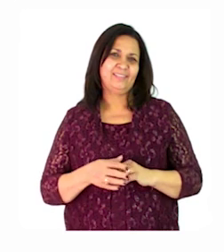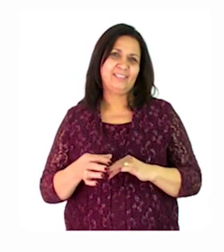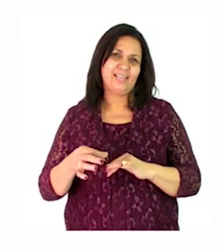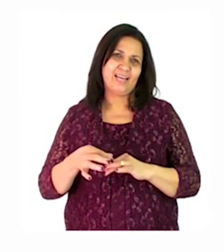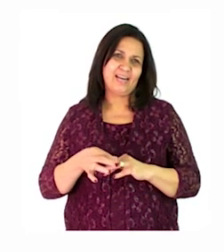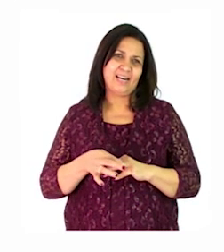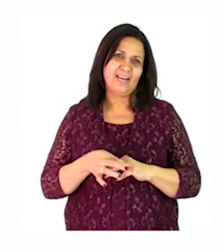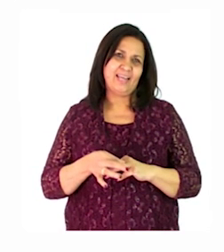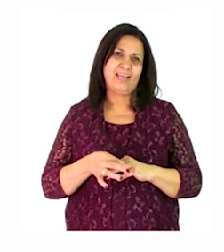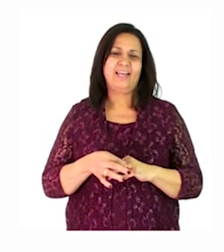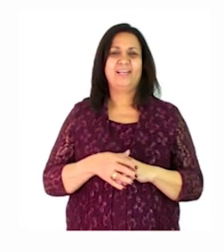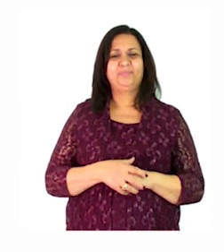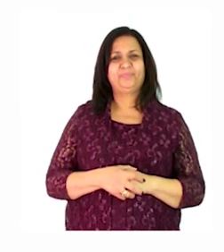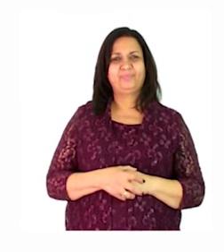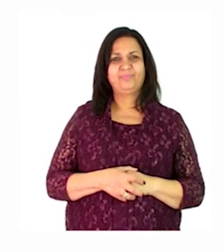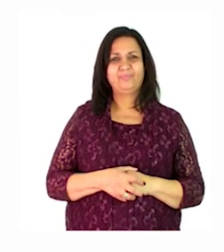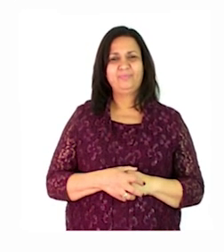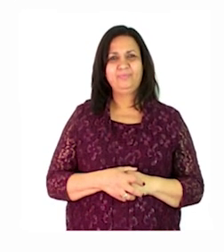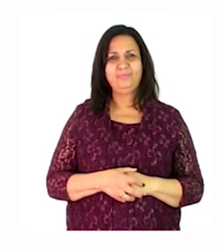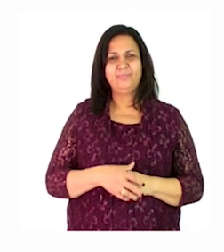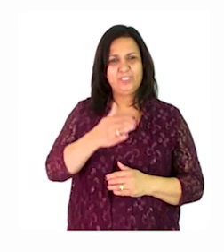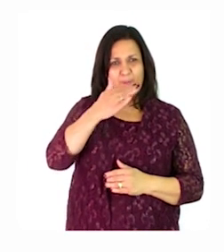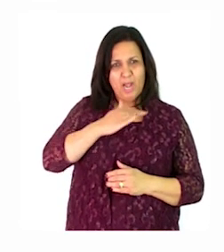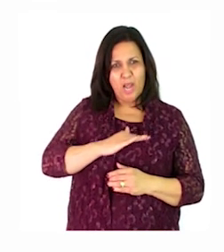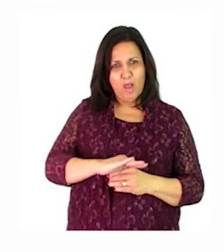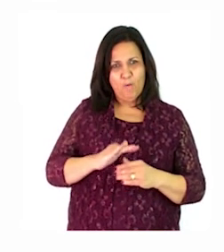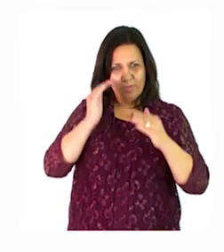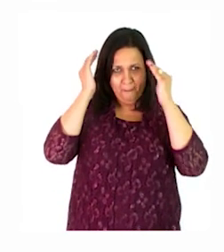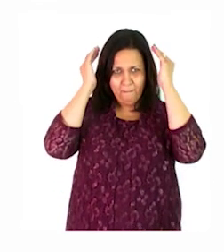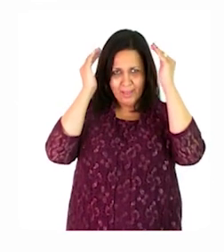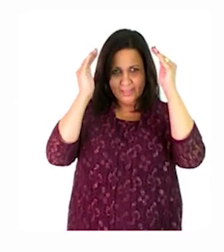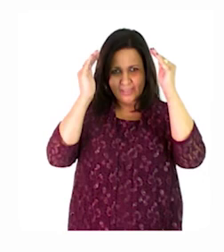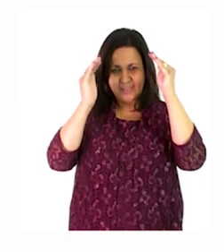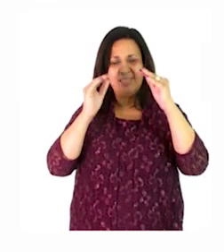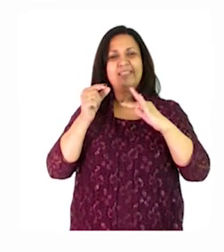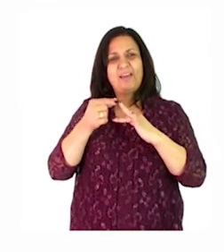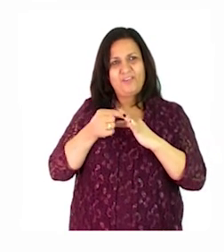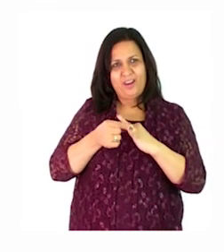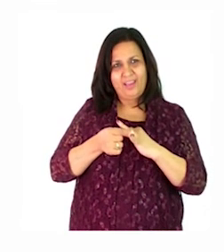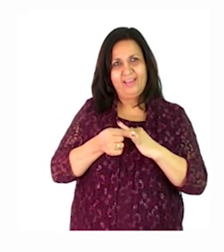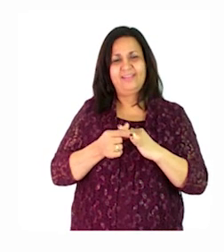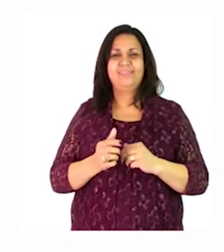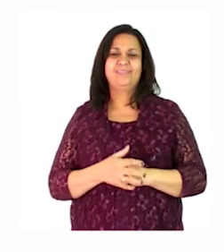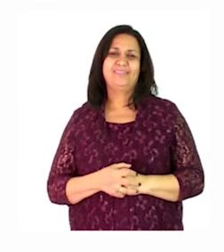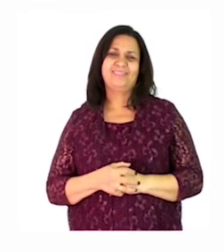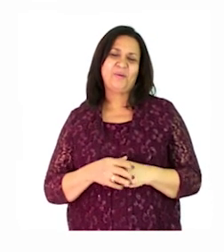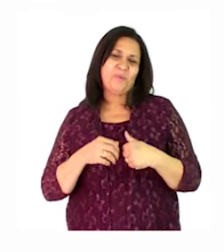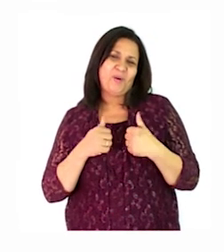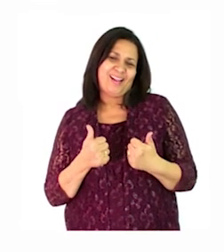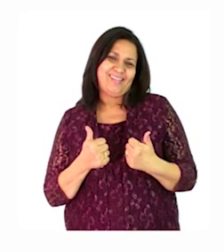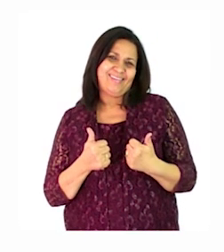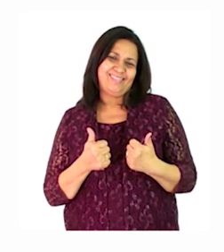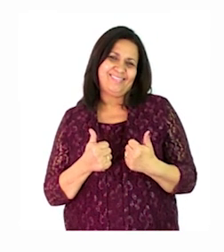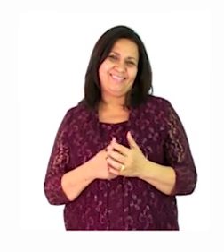picture we see just below the bus? We call it a ring. Well done.